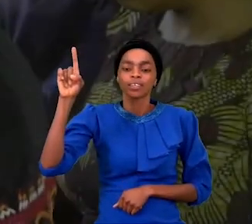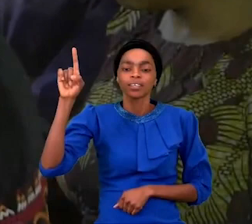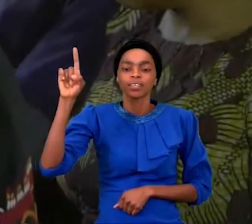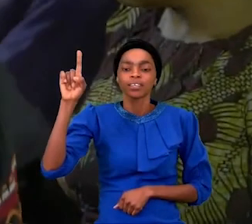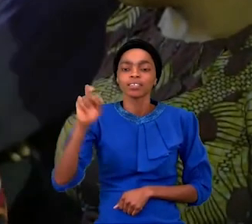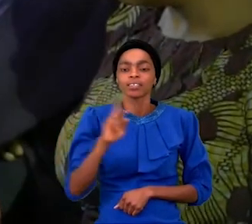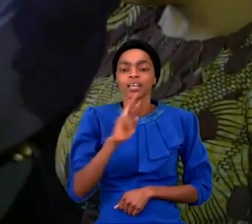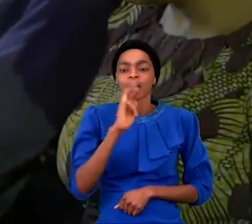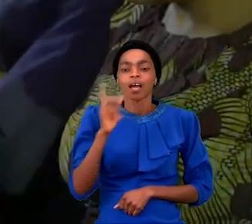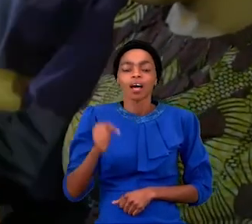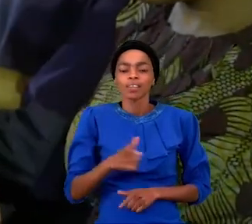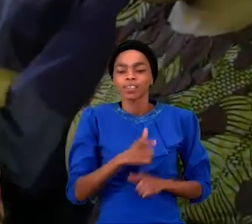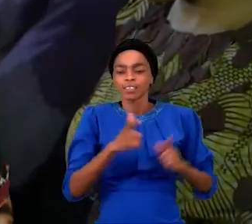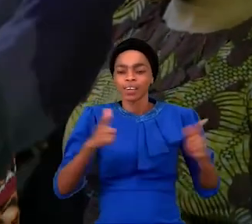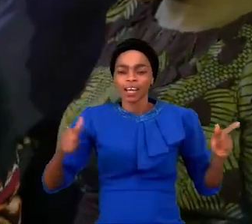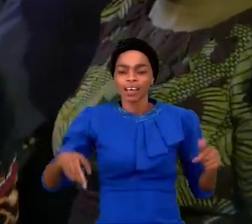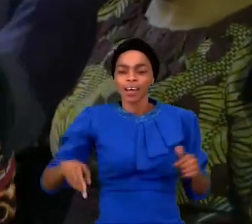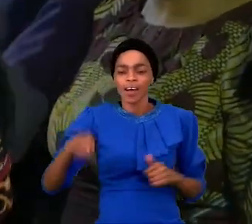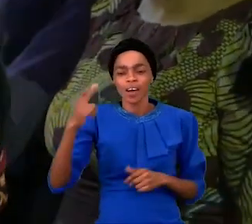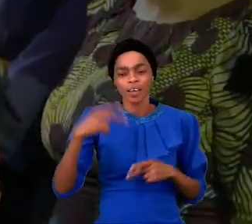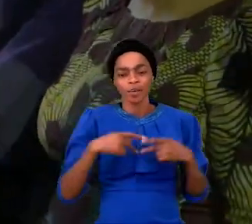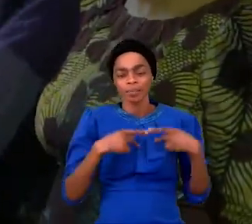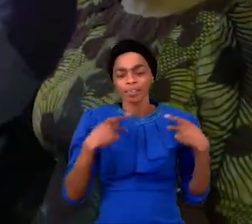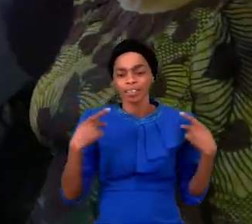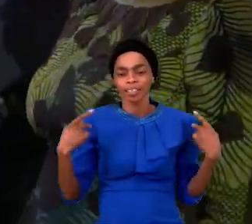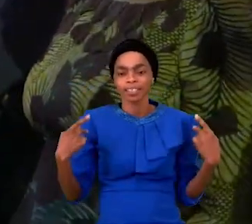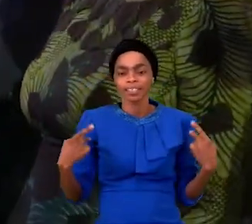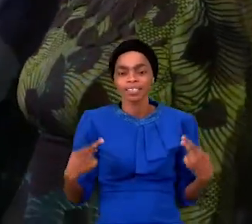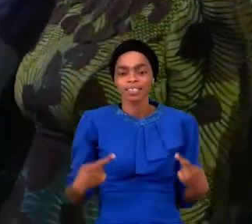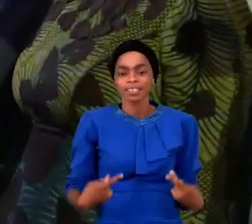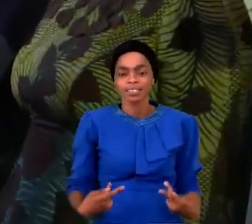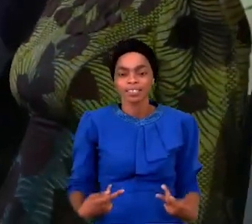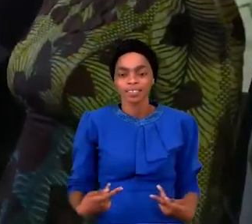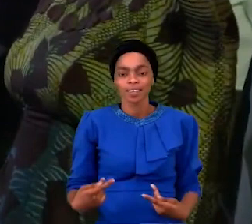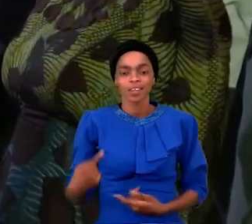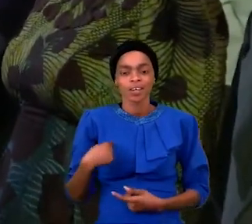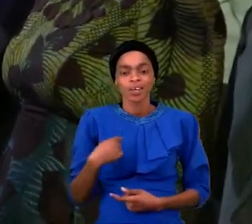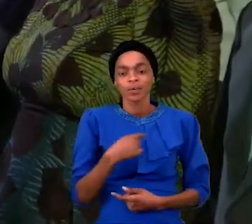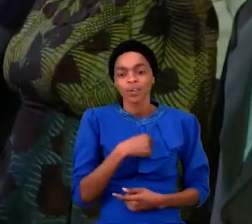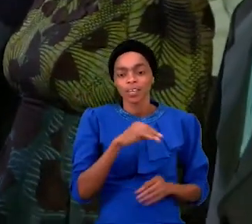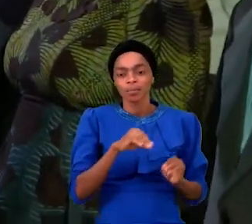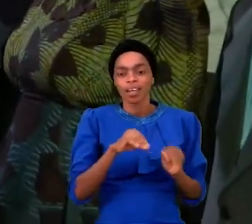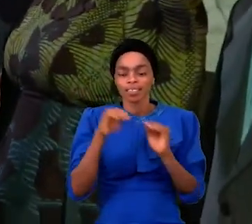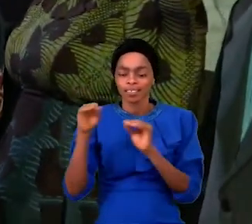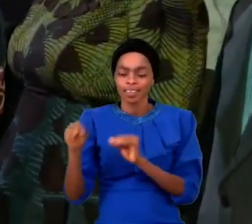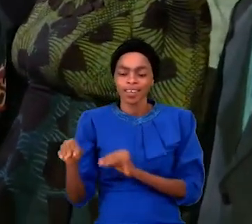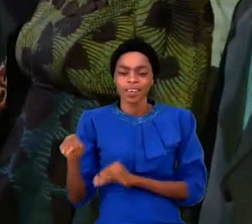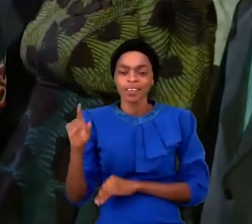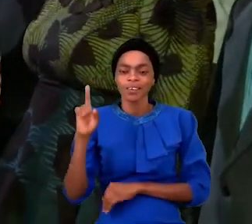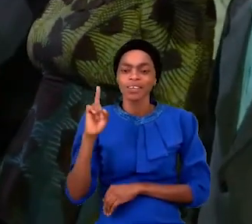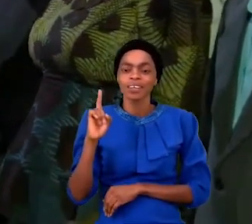priest. We place you high above